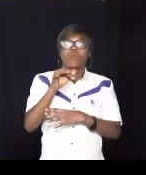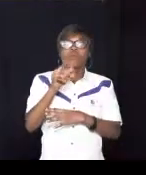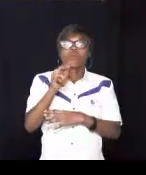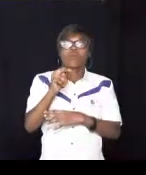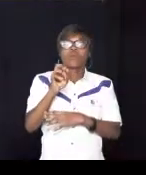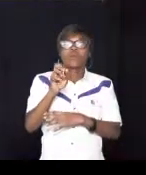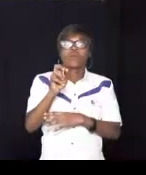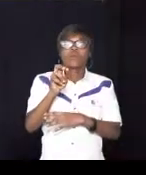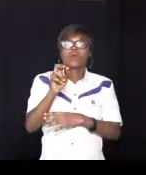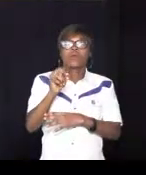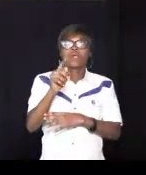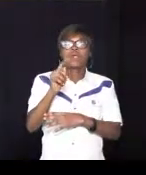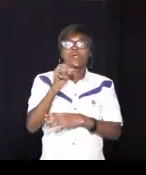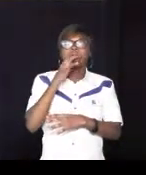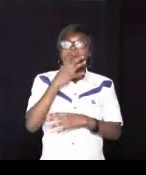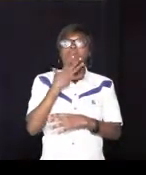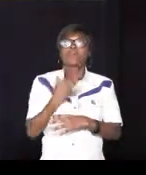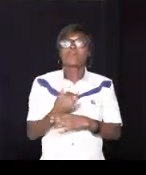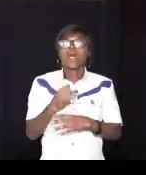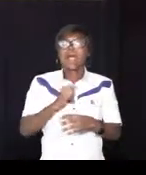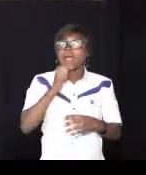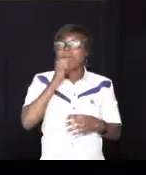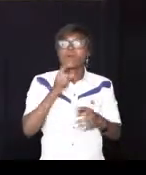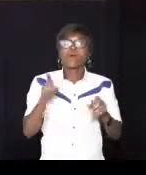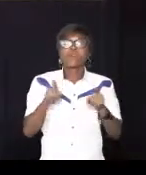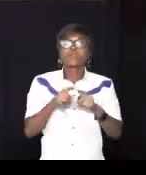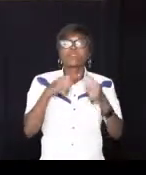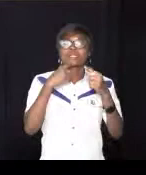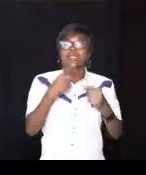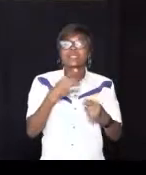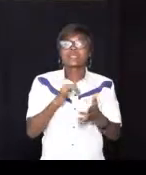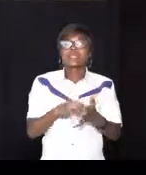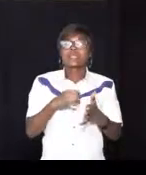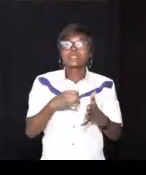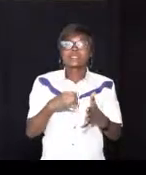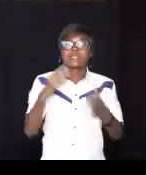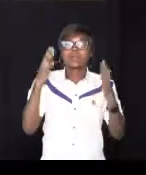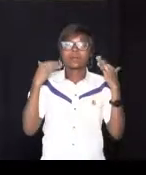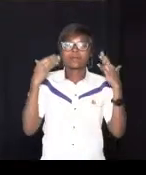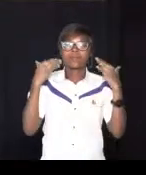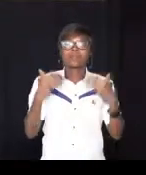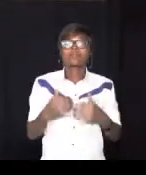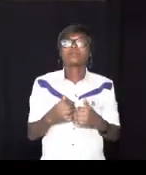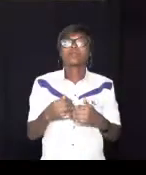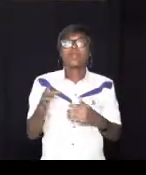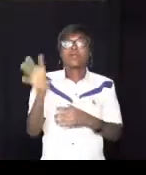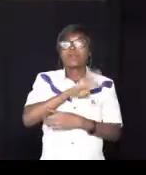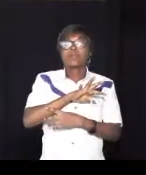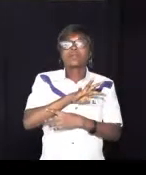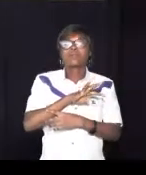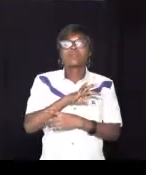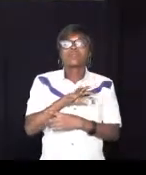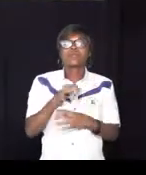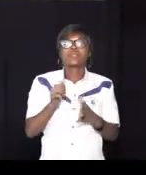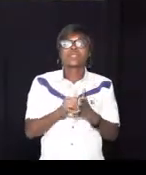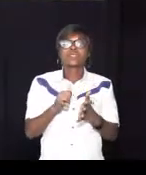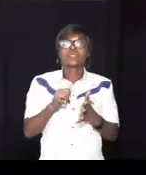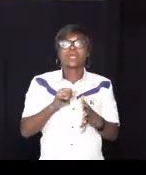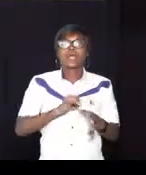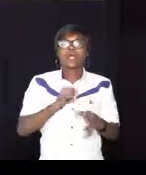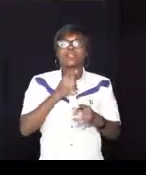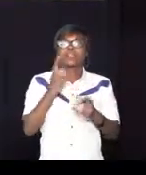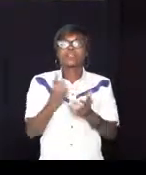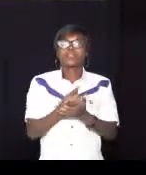component colors, and there are 7. I'm also saying that raindrops, like rainbow that I've just talked